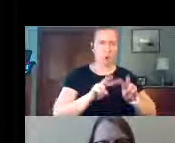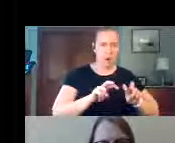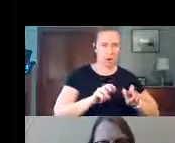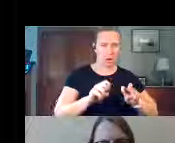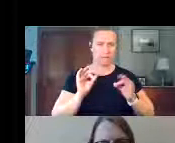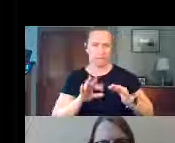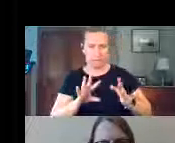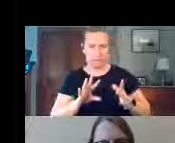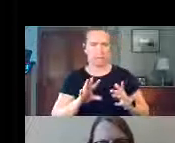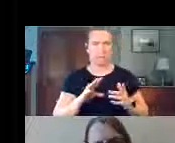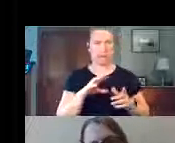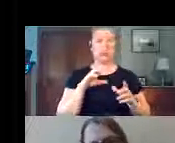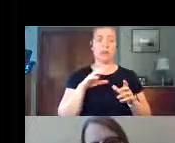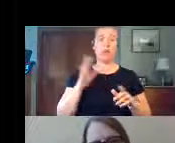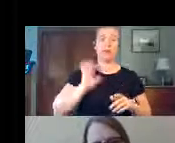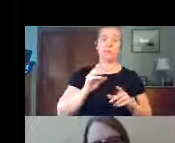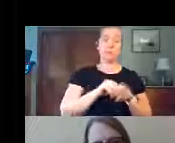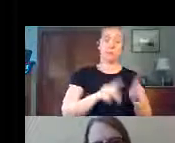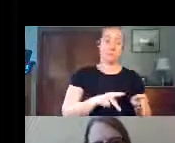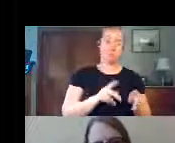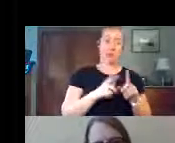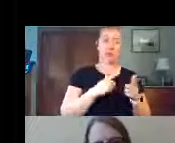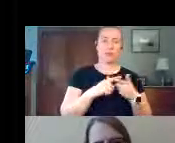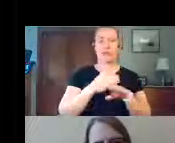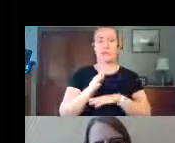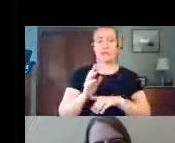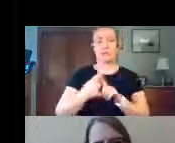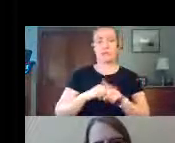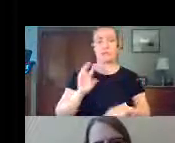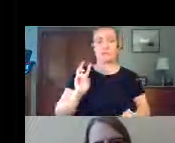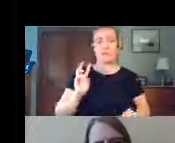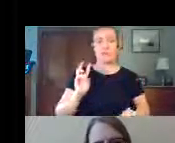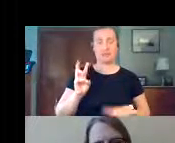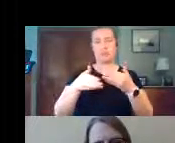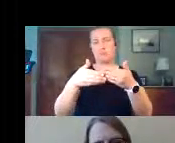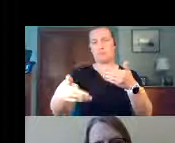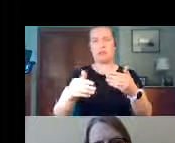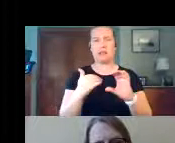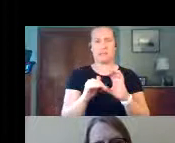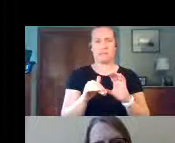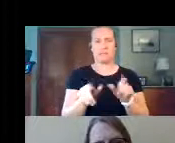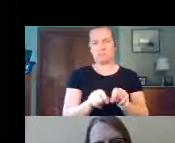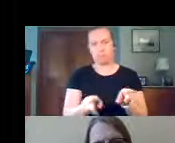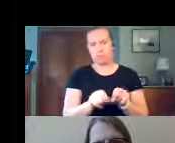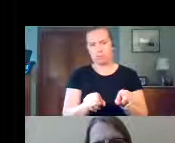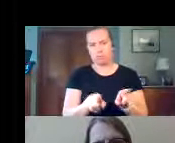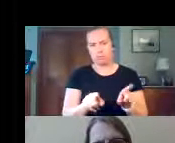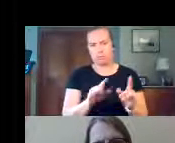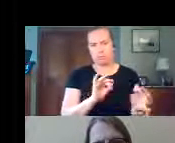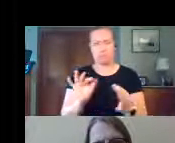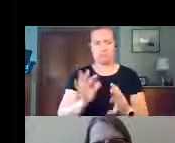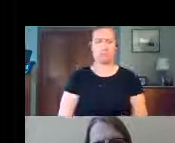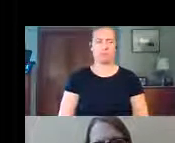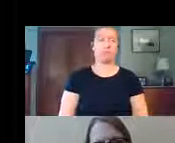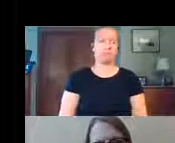in person at first, and then after month 6 by email. So Dr. Powell talked about